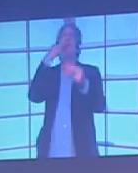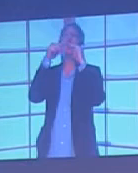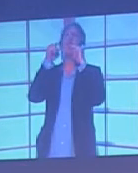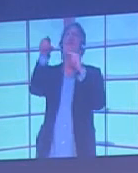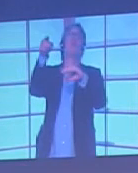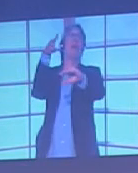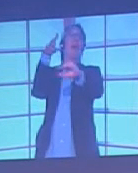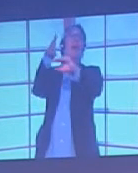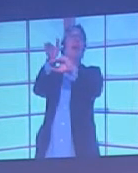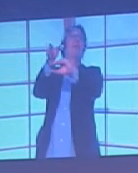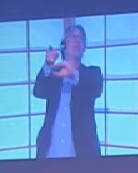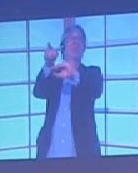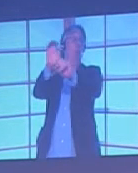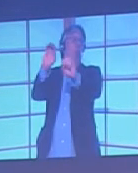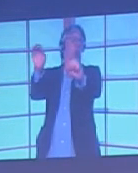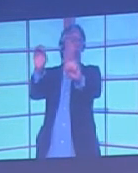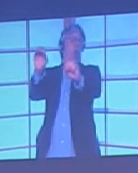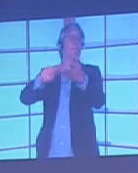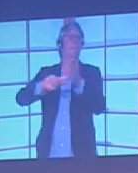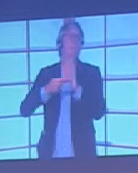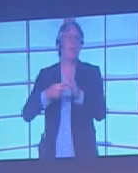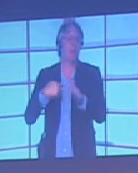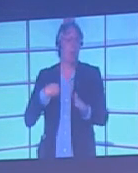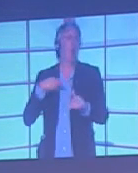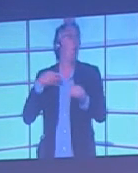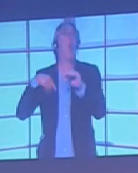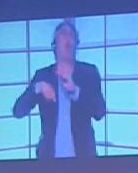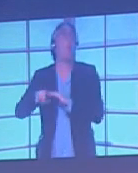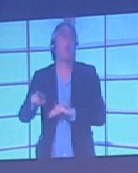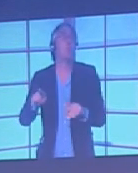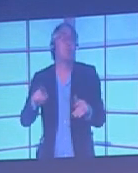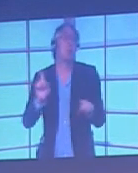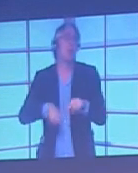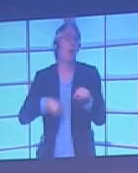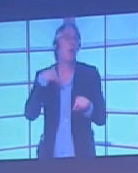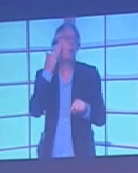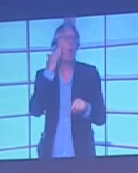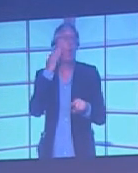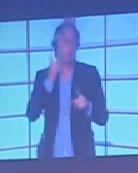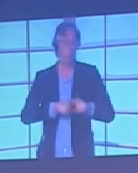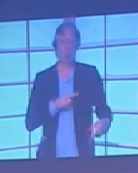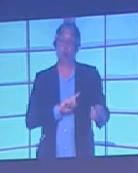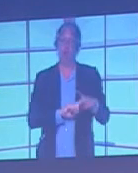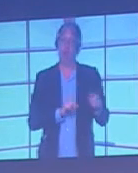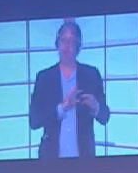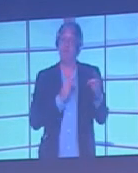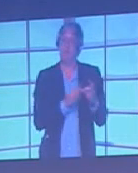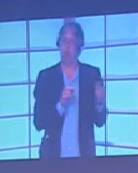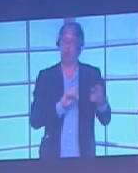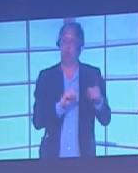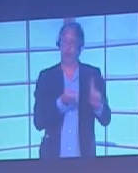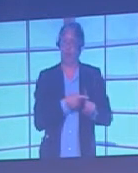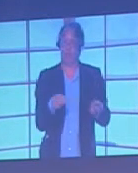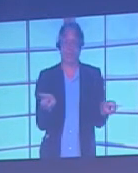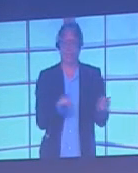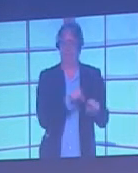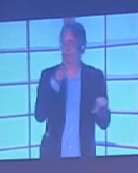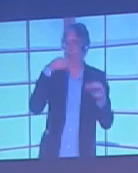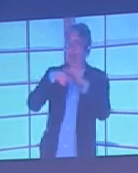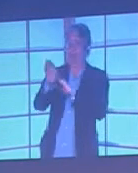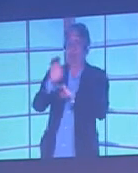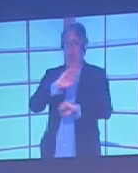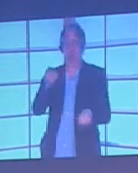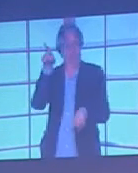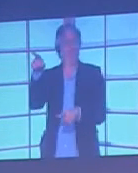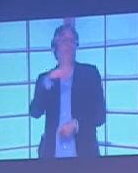only do I not go, but nor do my family and friends. So not only do they lose my business, they lose all that additional business. So we have to